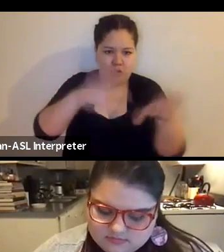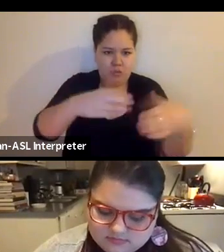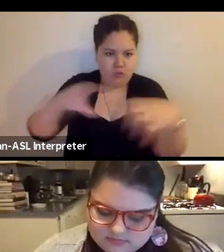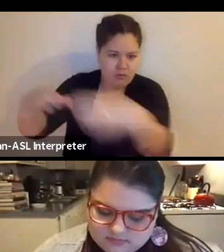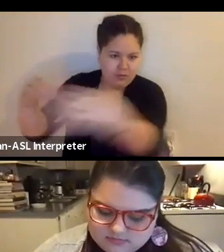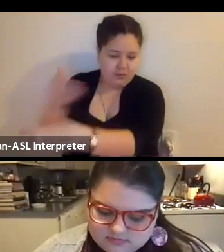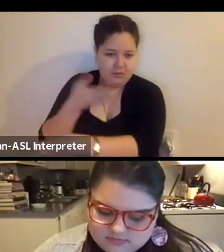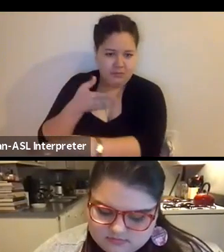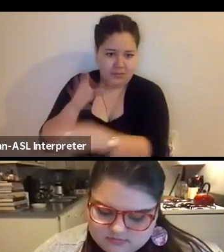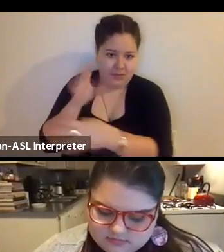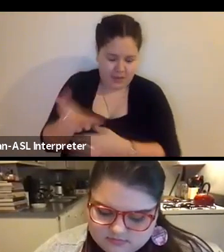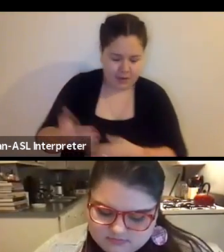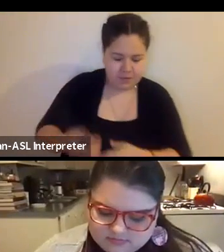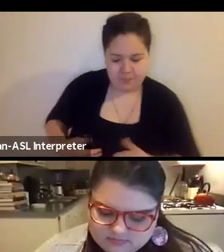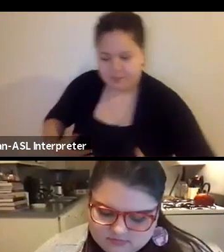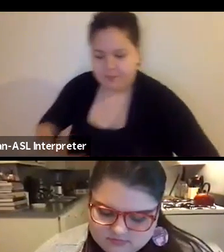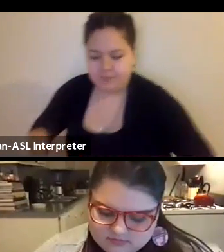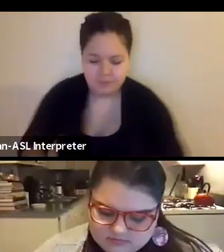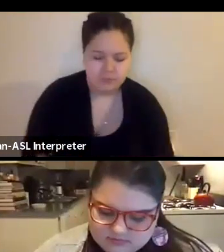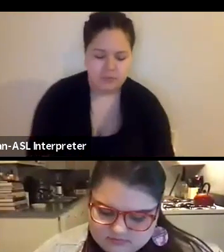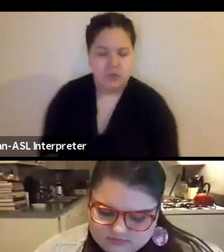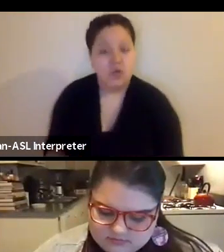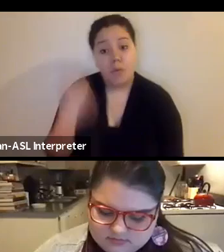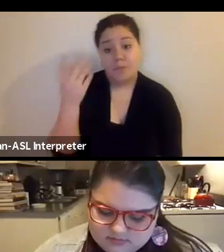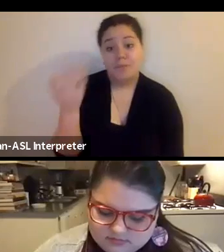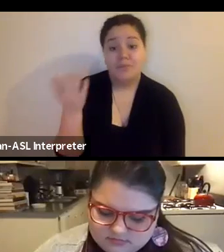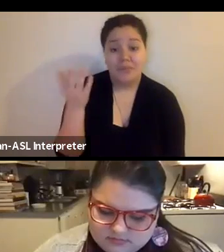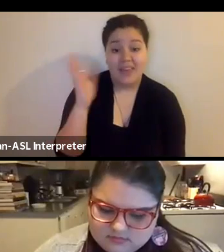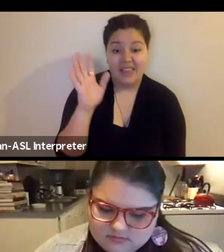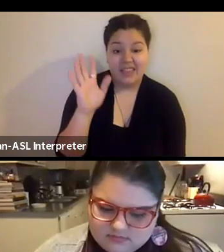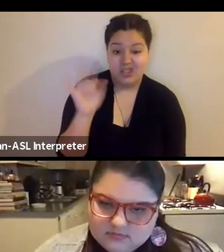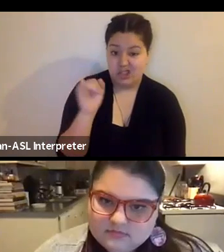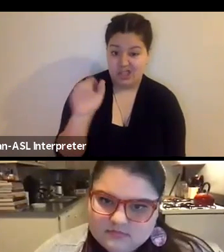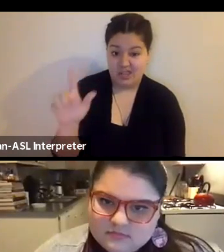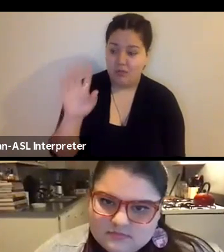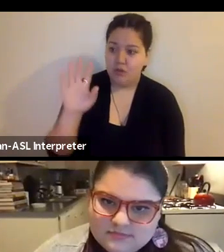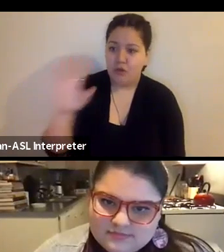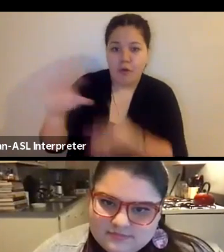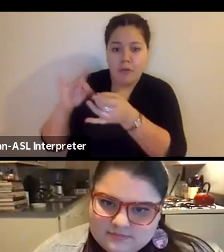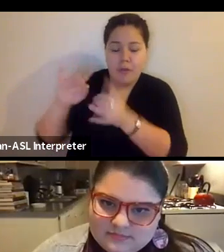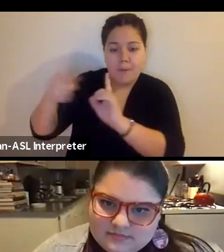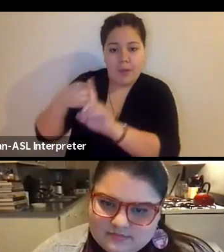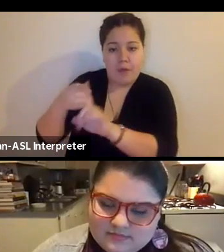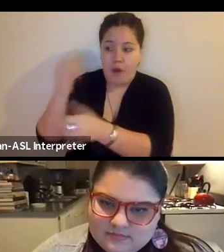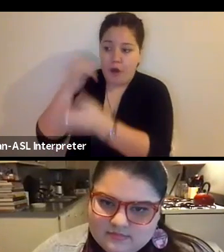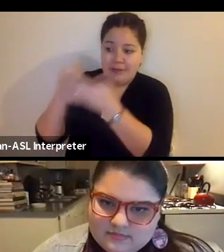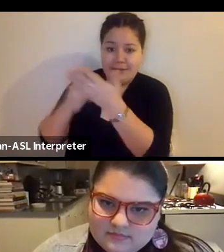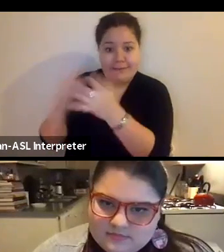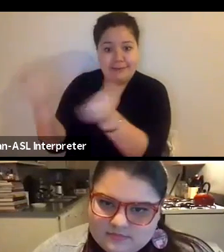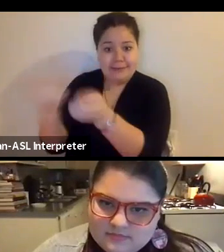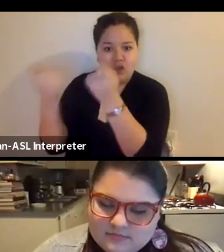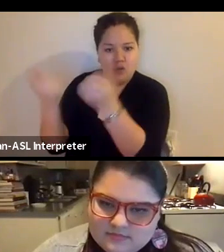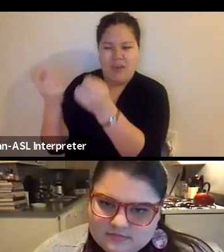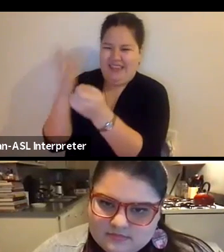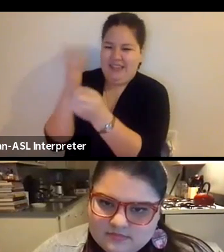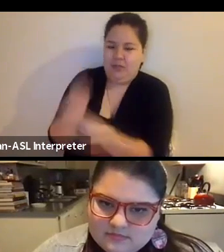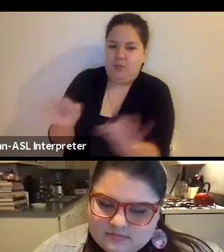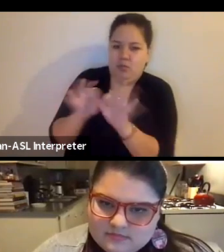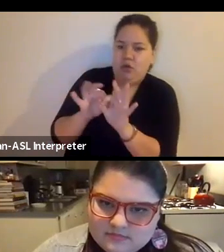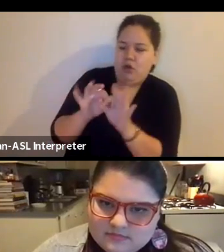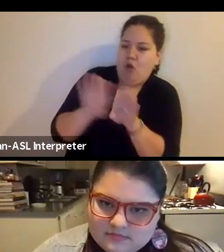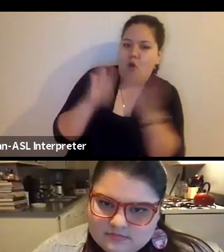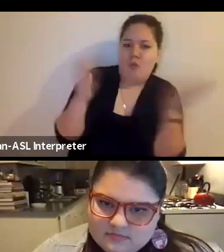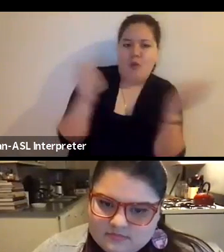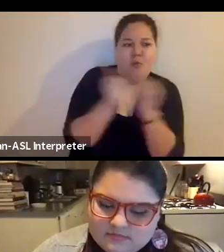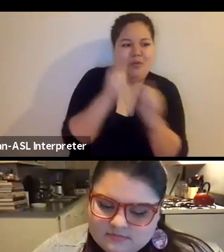that artistic ceremony, that was part of how we opened that artistic ceremony, was acknowledging the land,